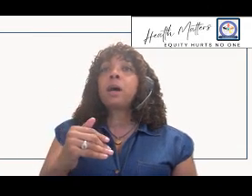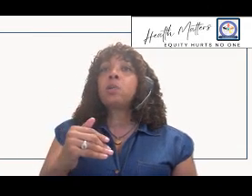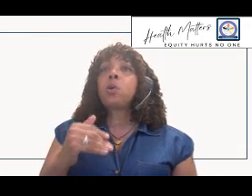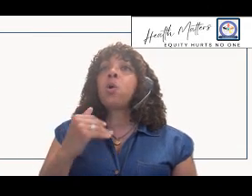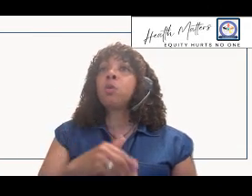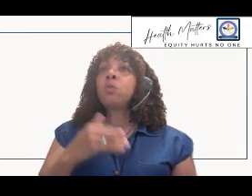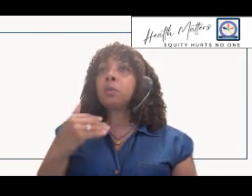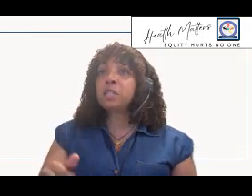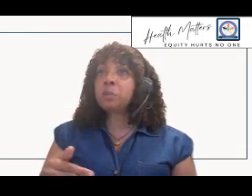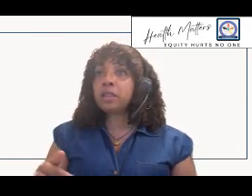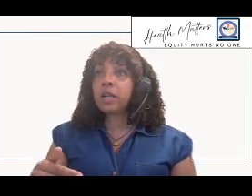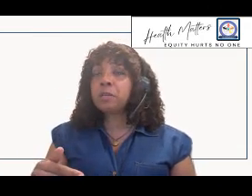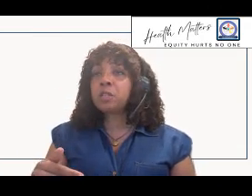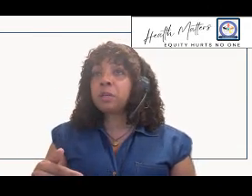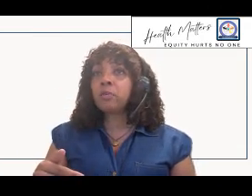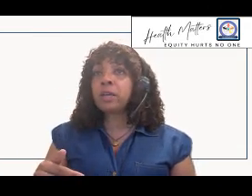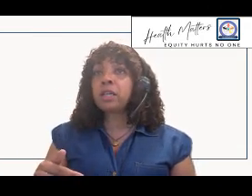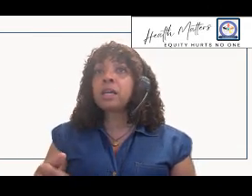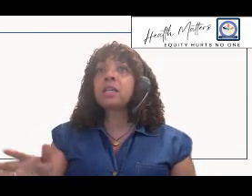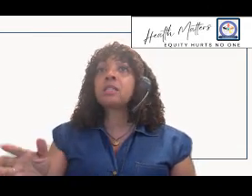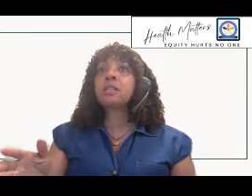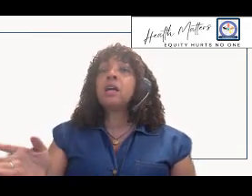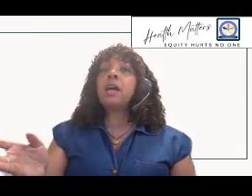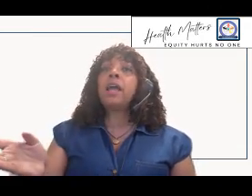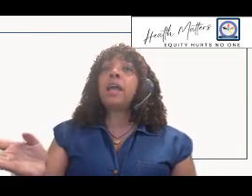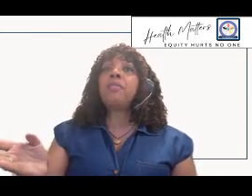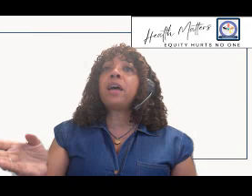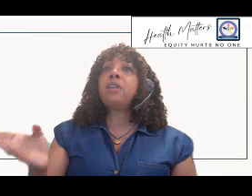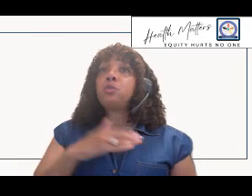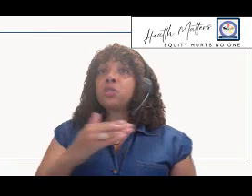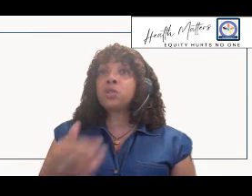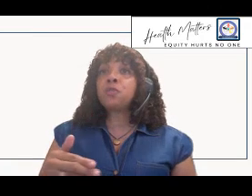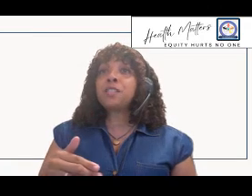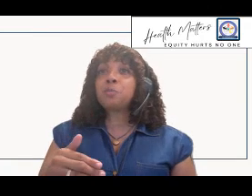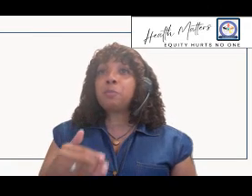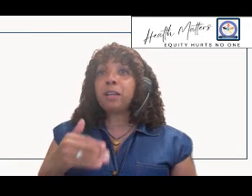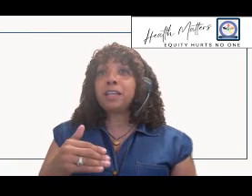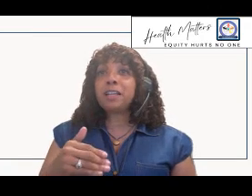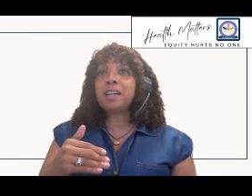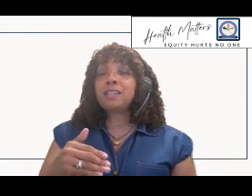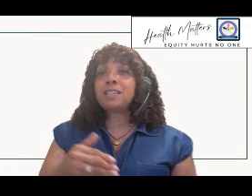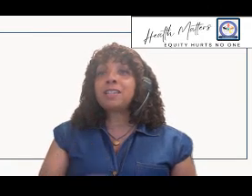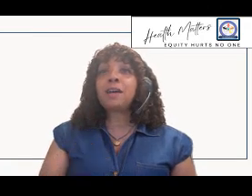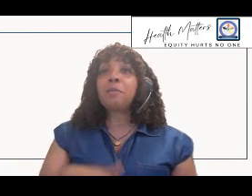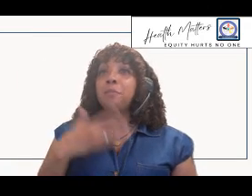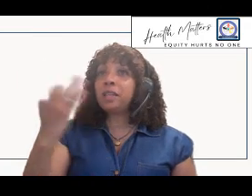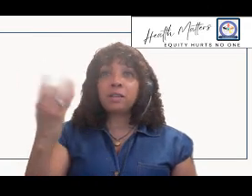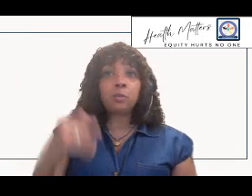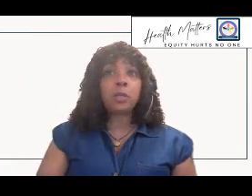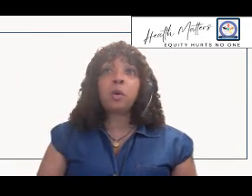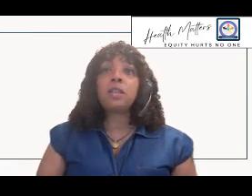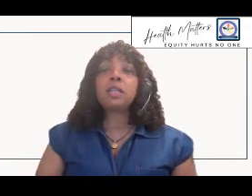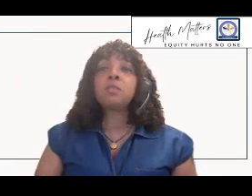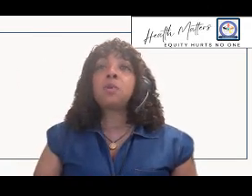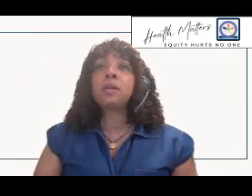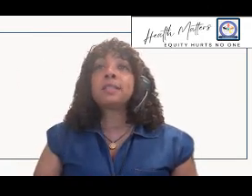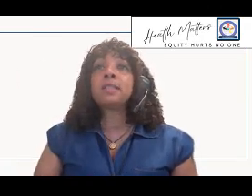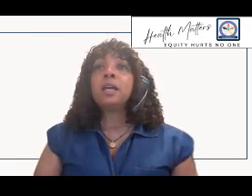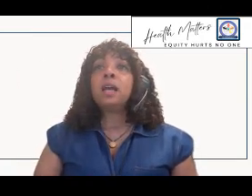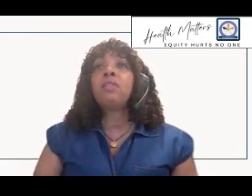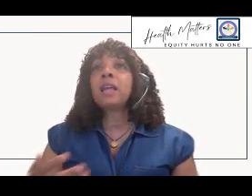talking about hormone replacement therapies being recognized and that doula services be recognized. Again, we know why